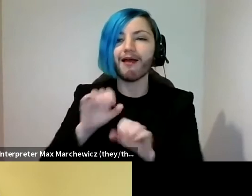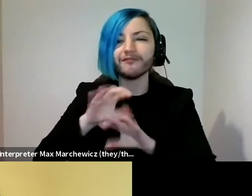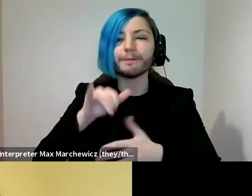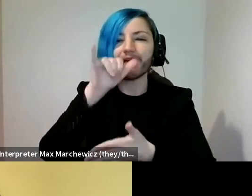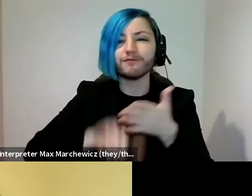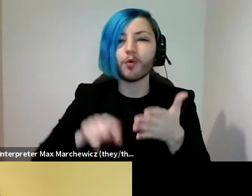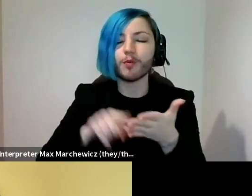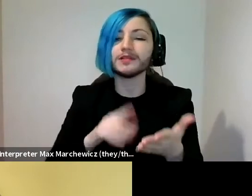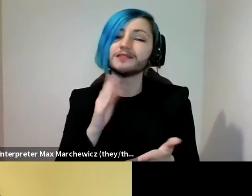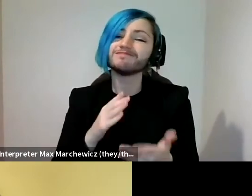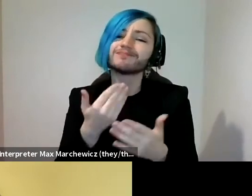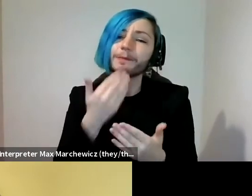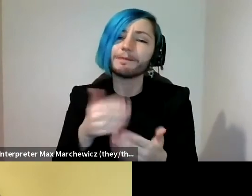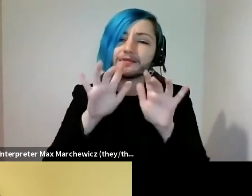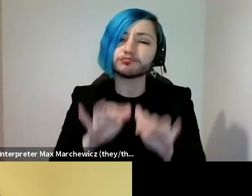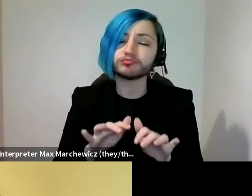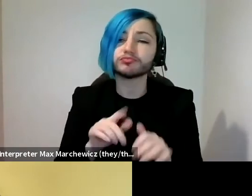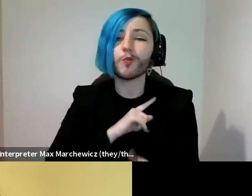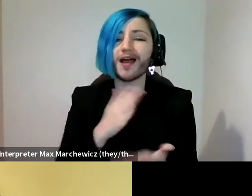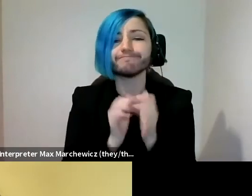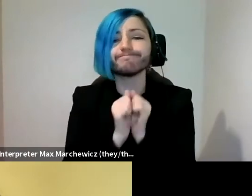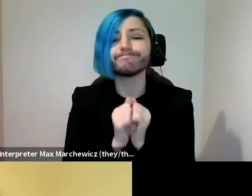it's really valuable information for us.